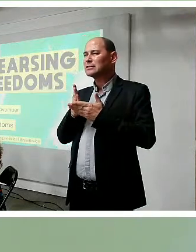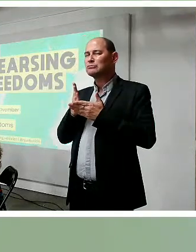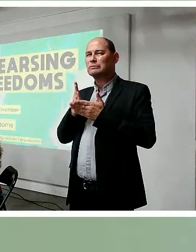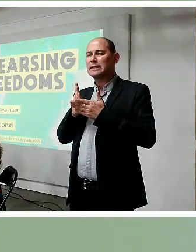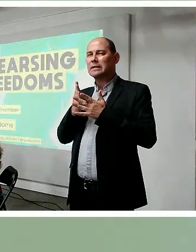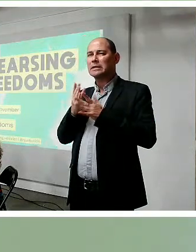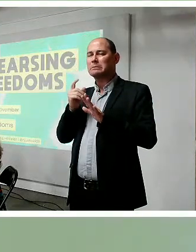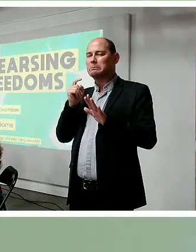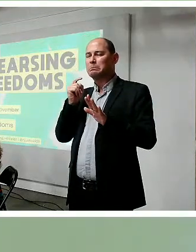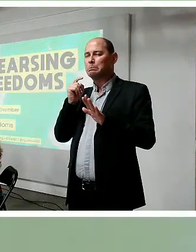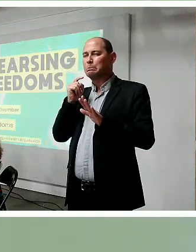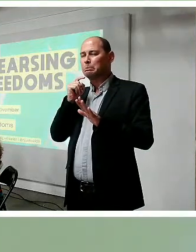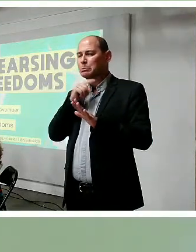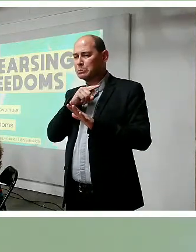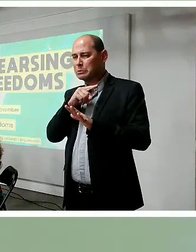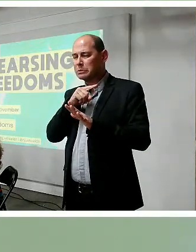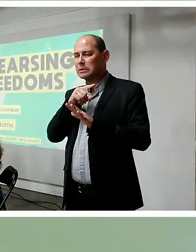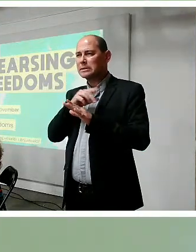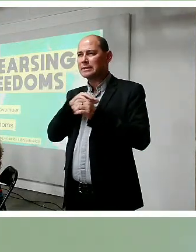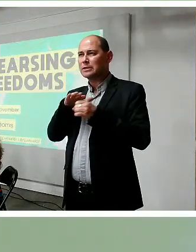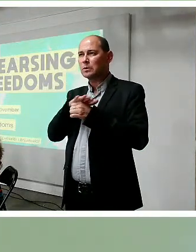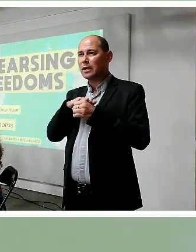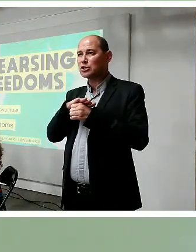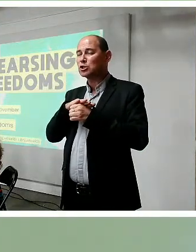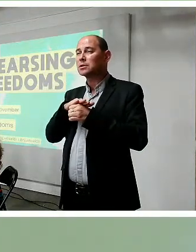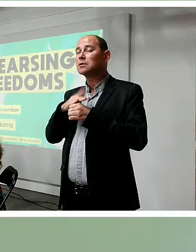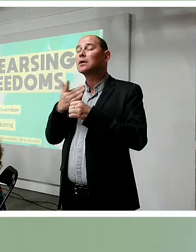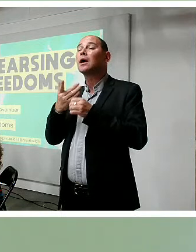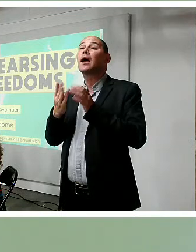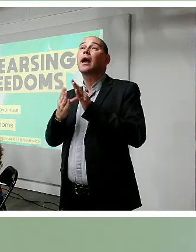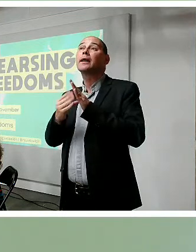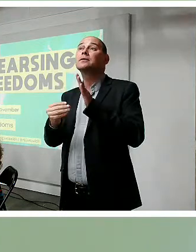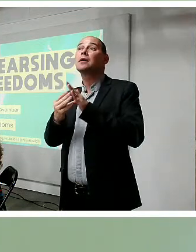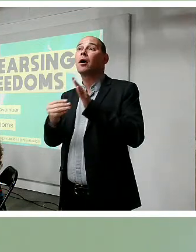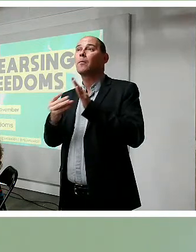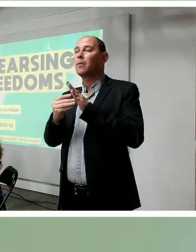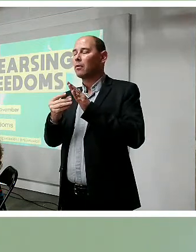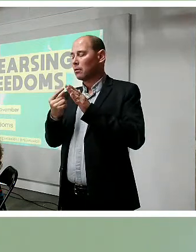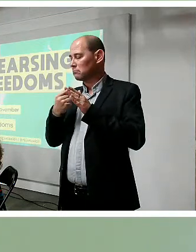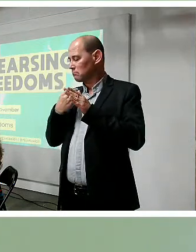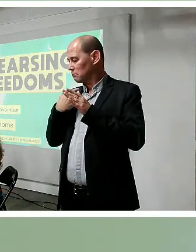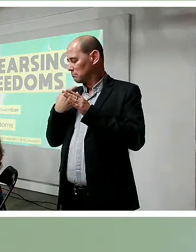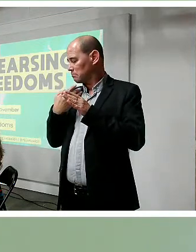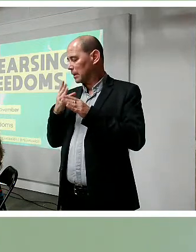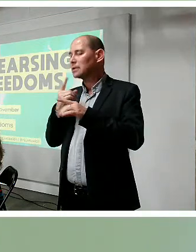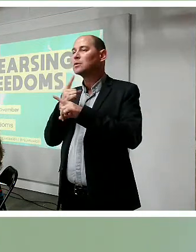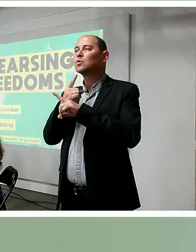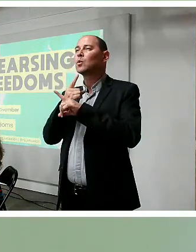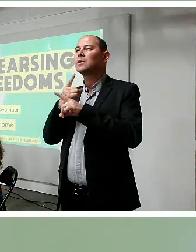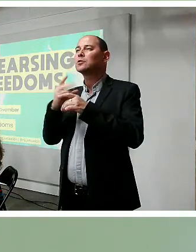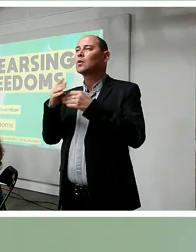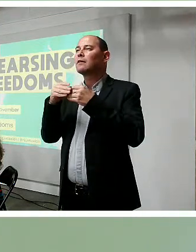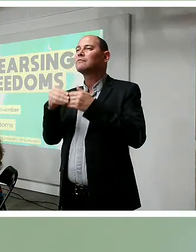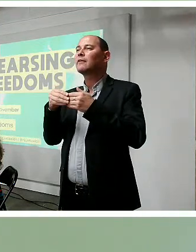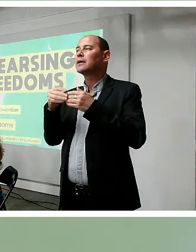of situation. An example I was talking about with a friend at the weekend, she's been